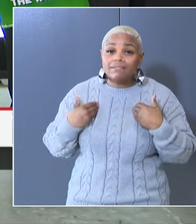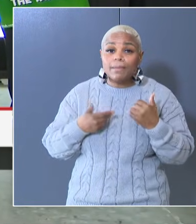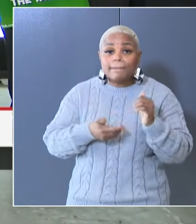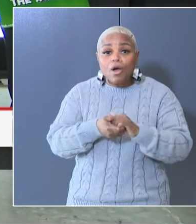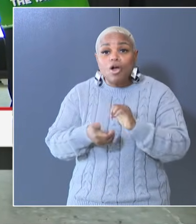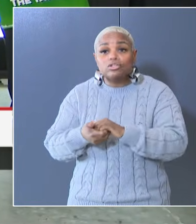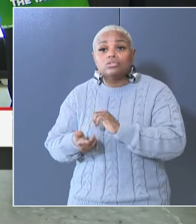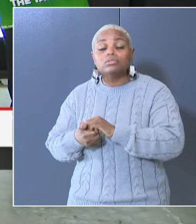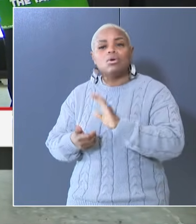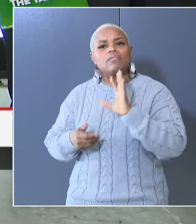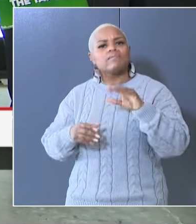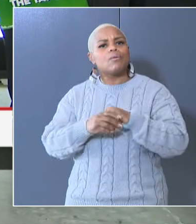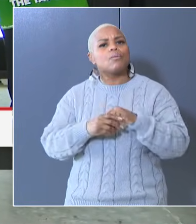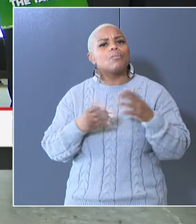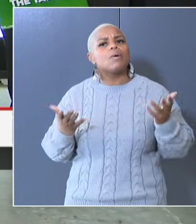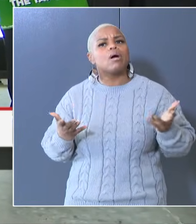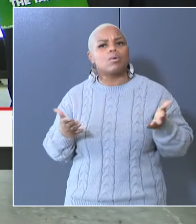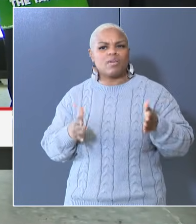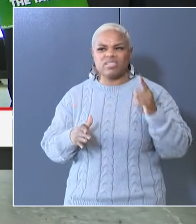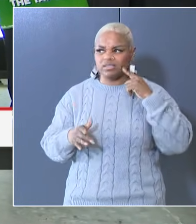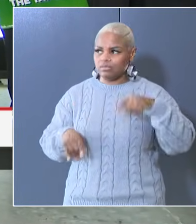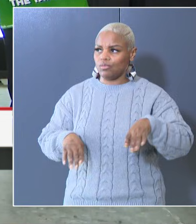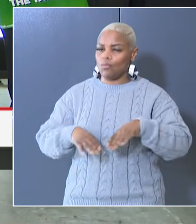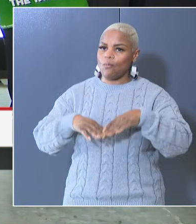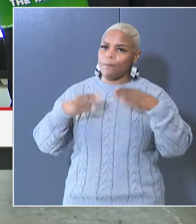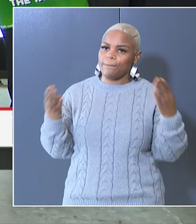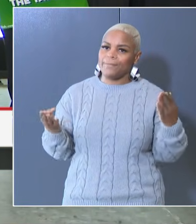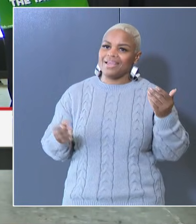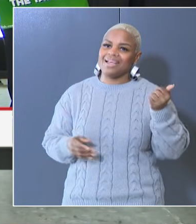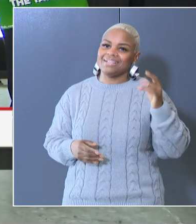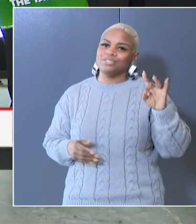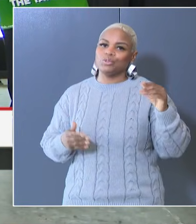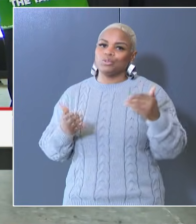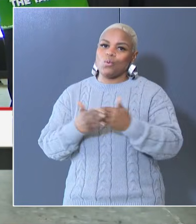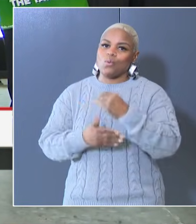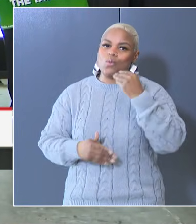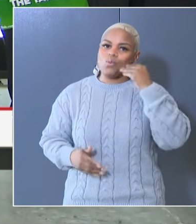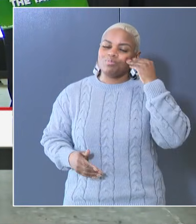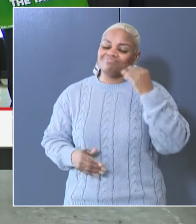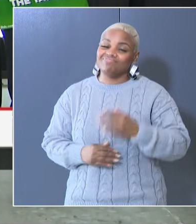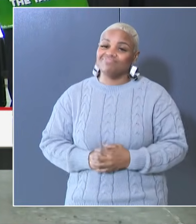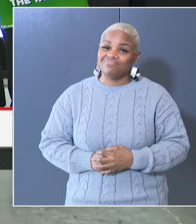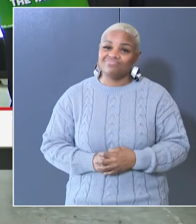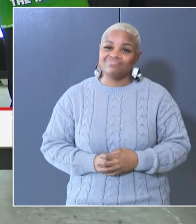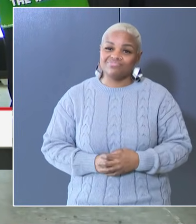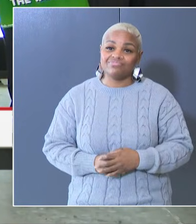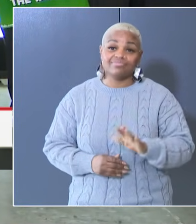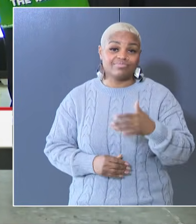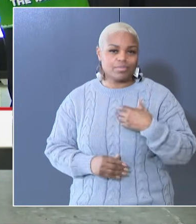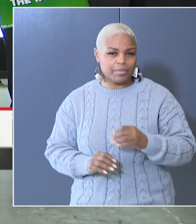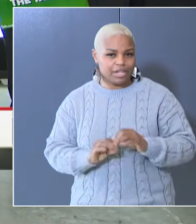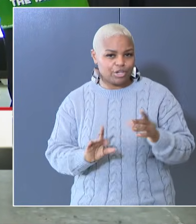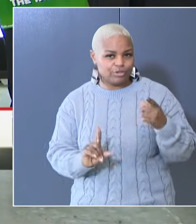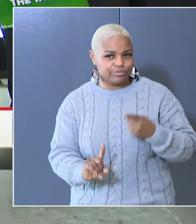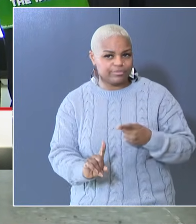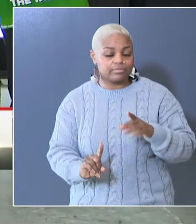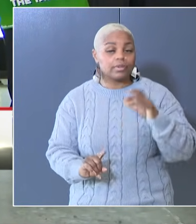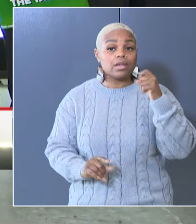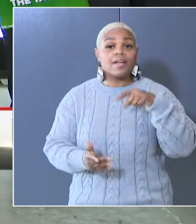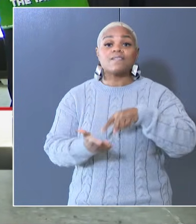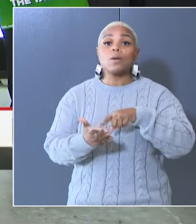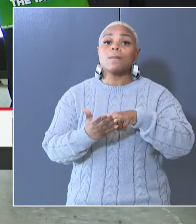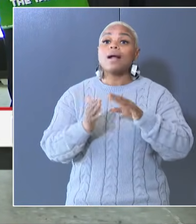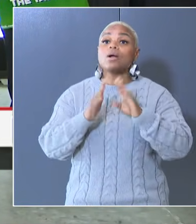18 new homes. So let's be clear, you've heard me say this before at events like this, affordable housing development is